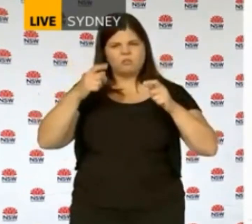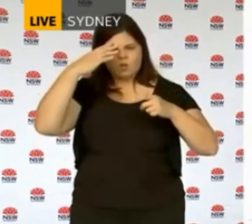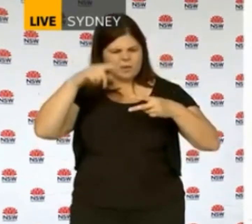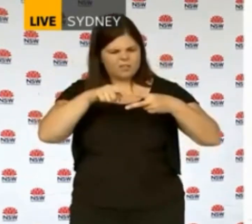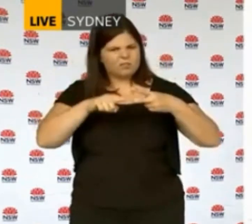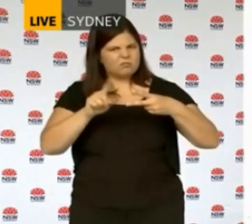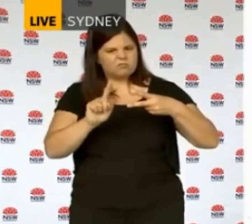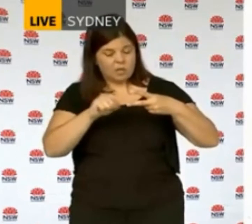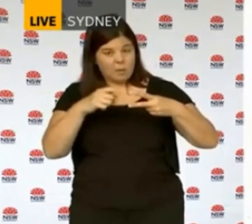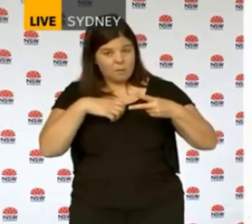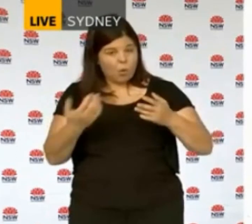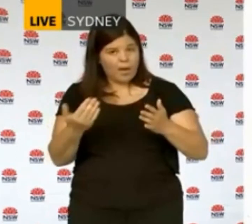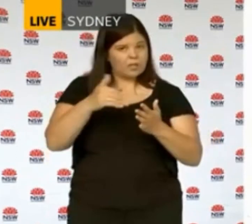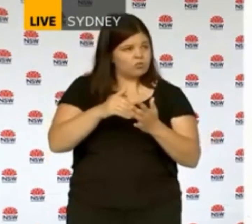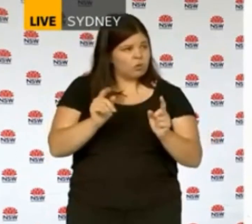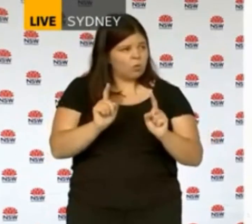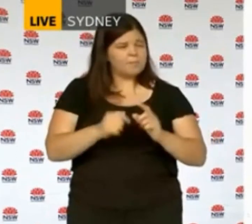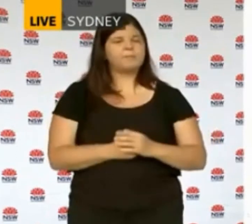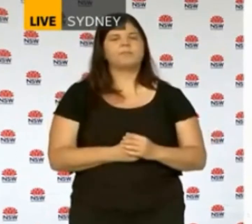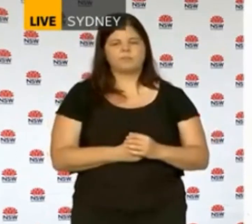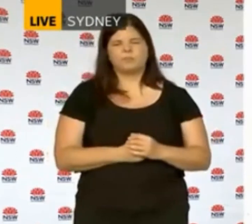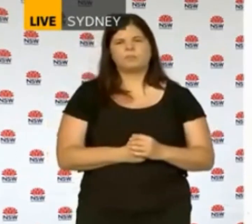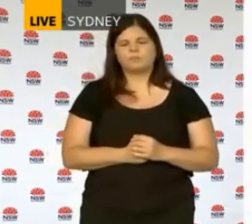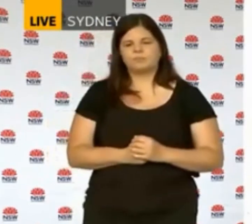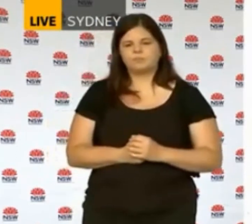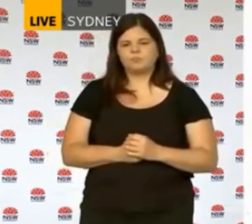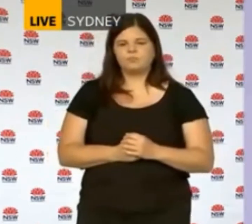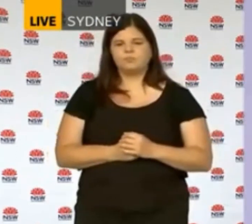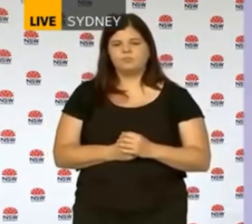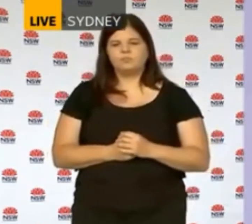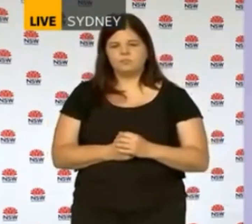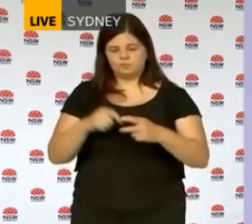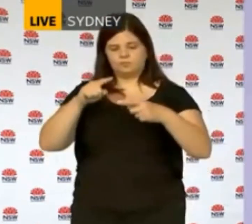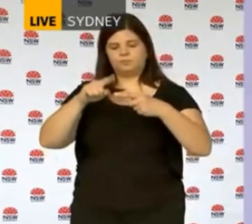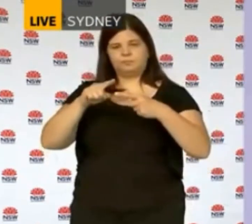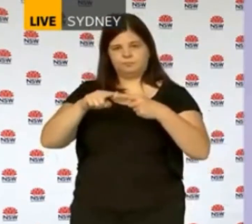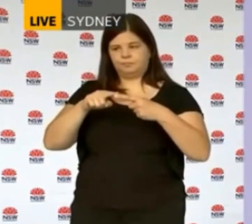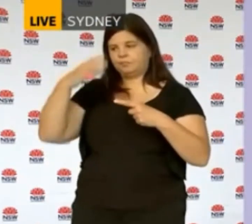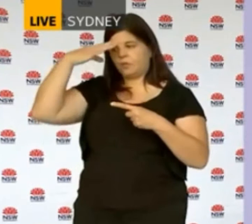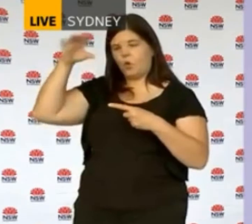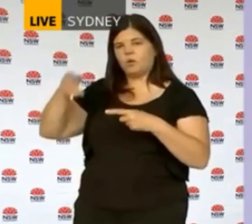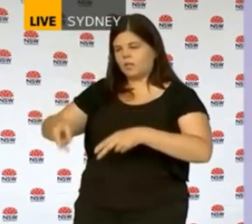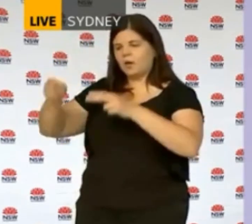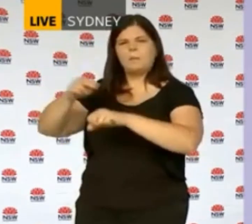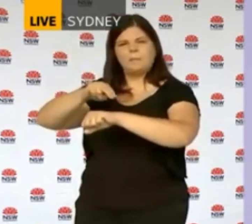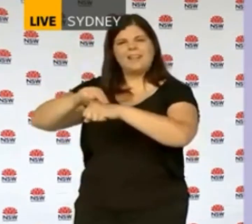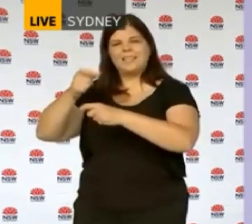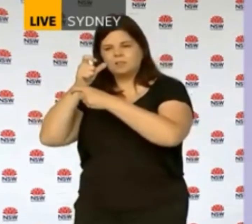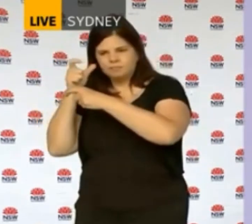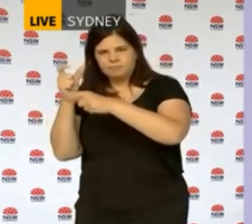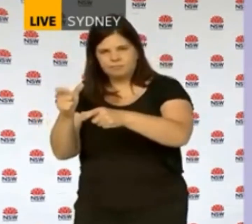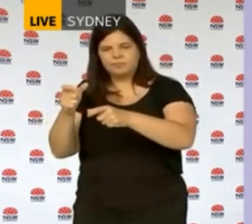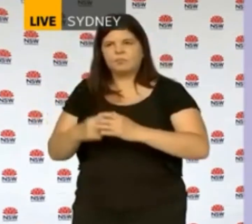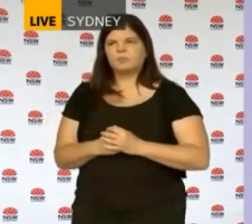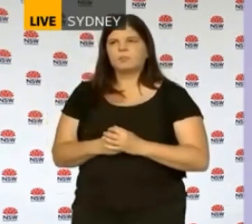so the distinction is that we have the police-managed hotels and there's clearly a health presence at those police-managed hotels. We arrange swabbing